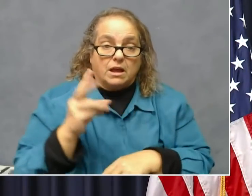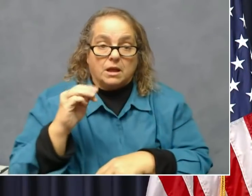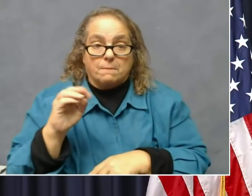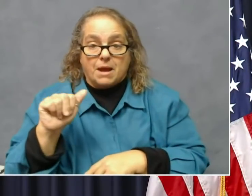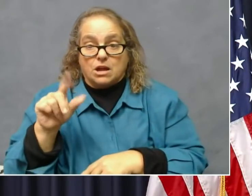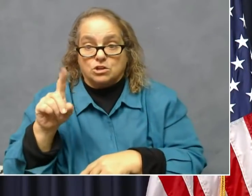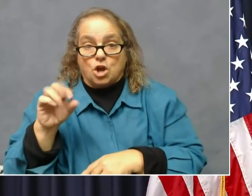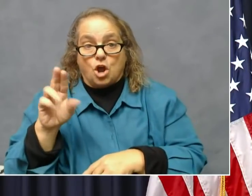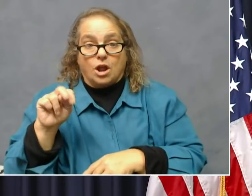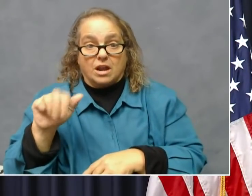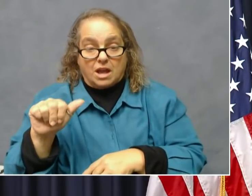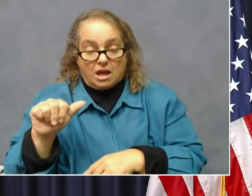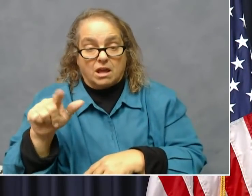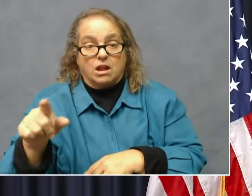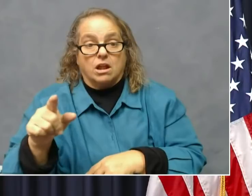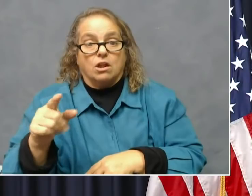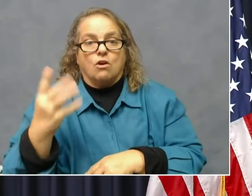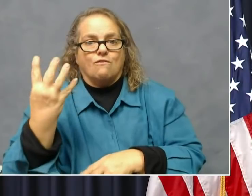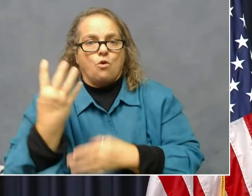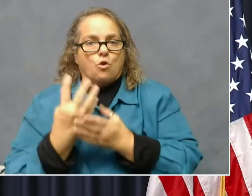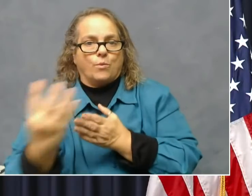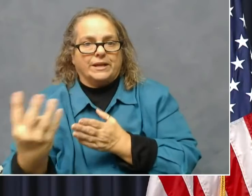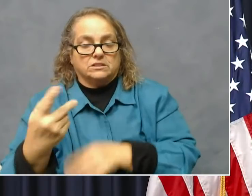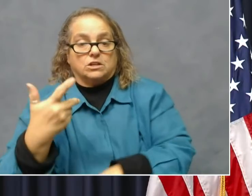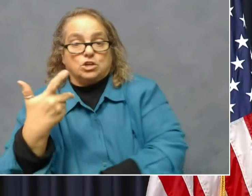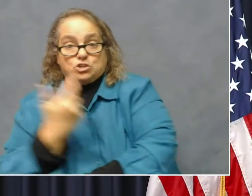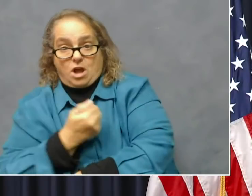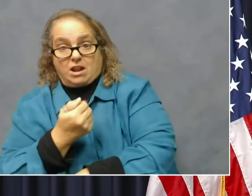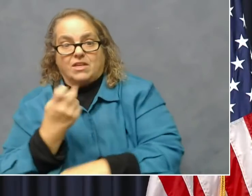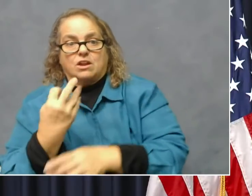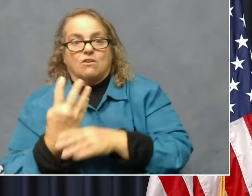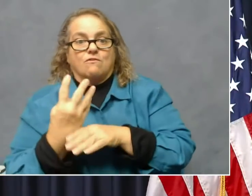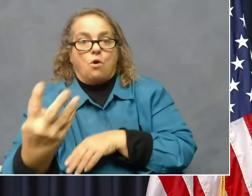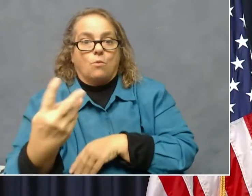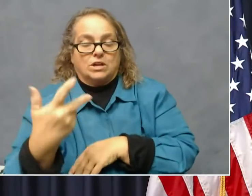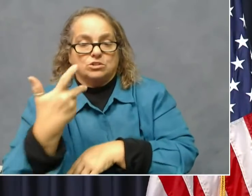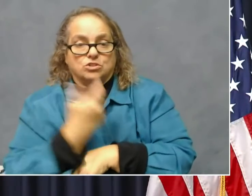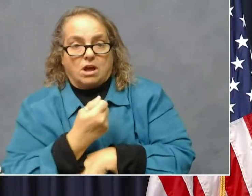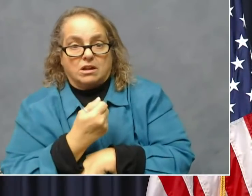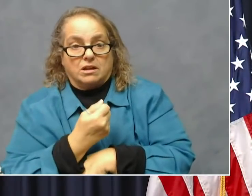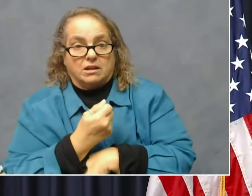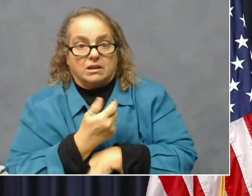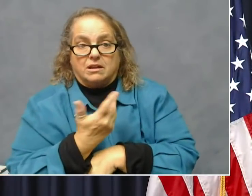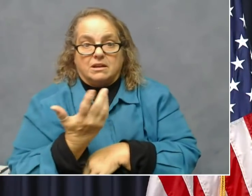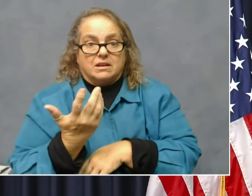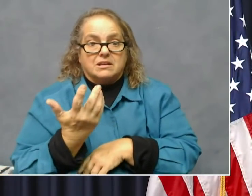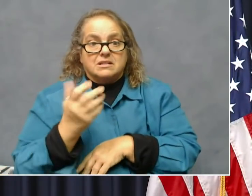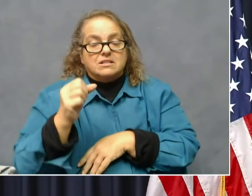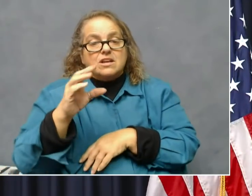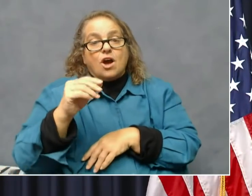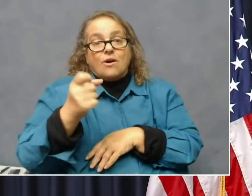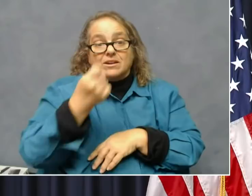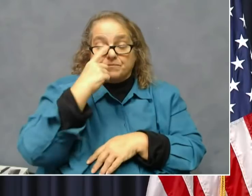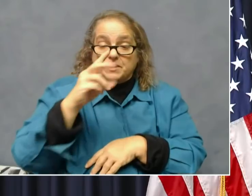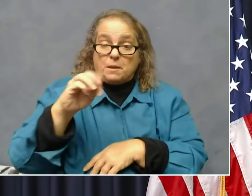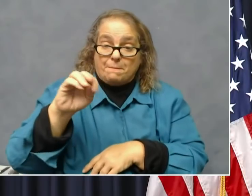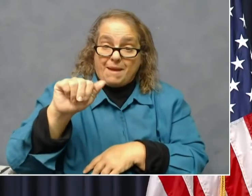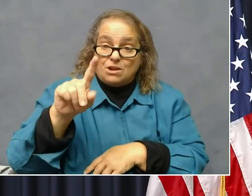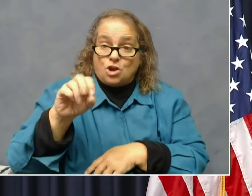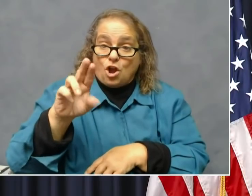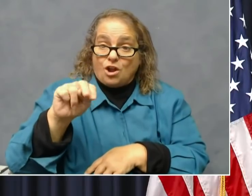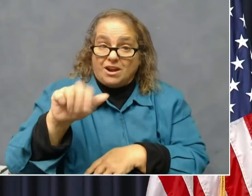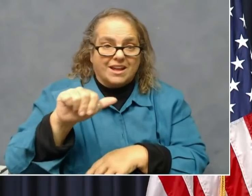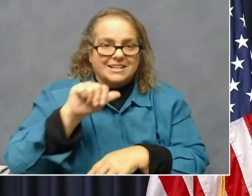on the logistics of getting the vaccine out all over the Commonwealth, Moderna doesn't require the deep refrigeration. And so